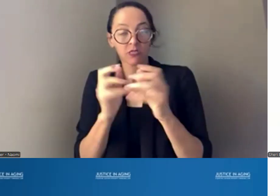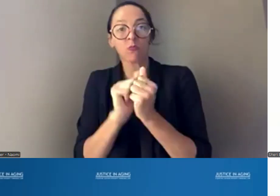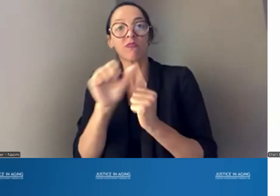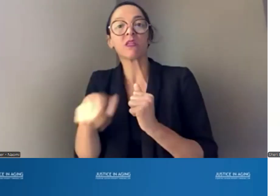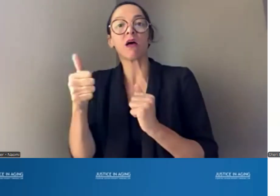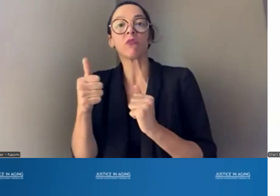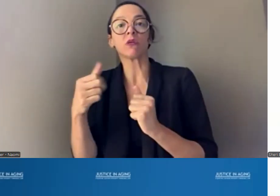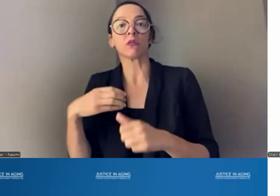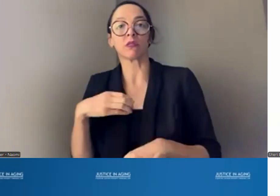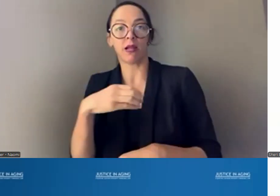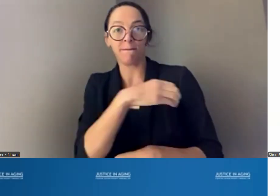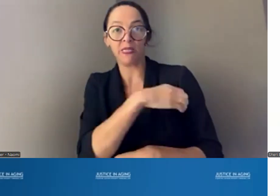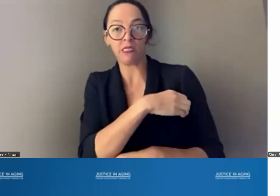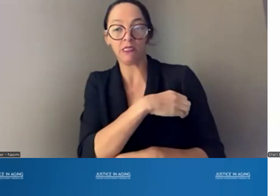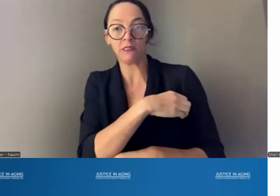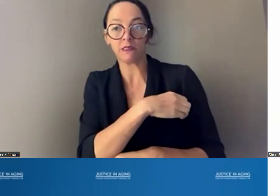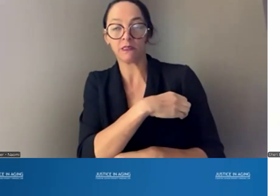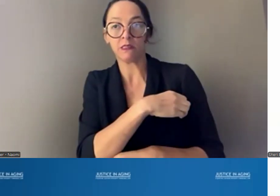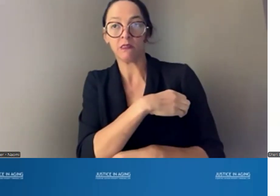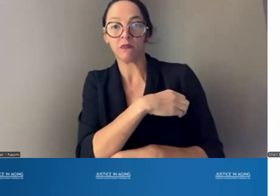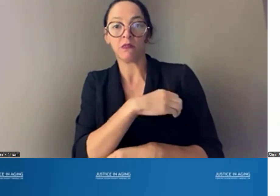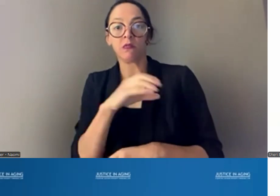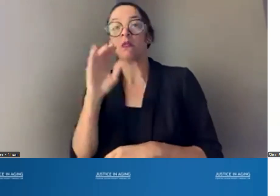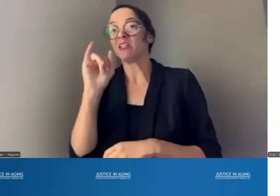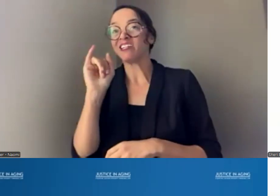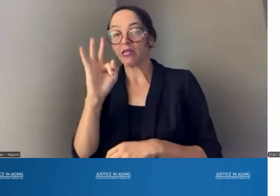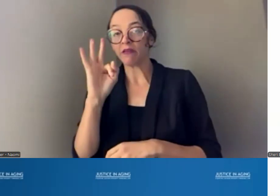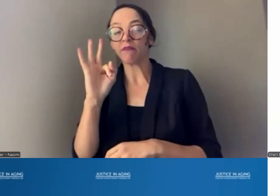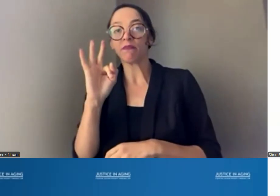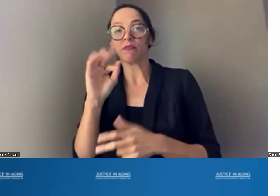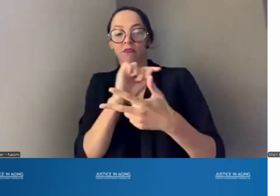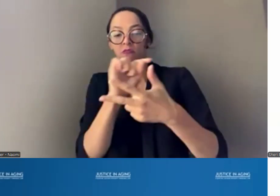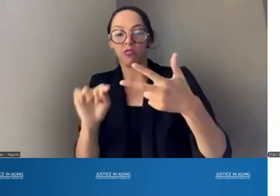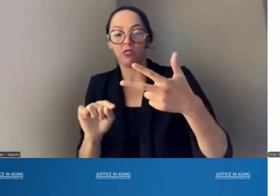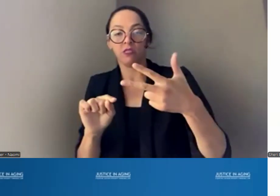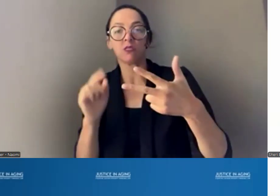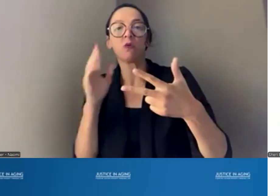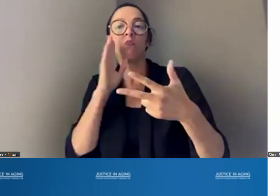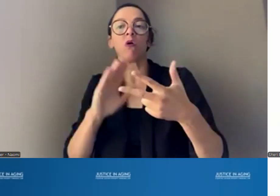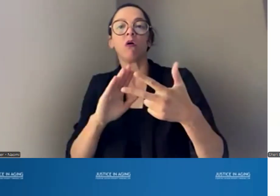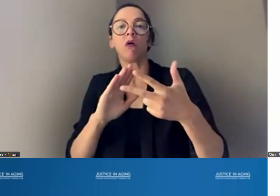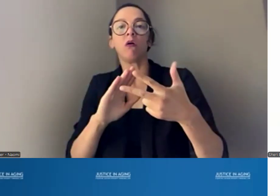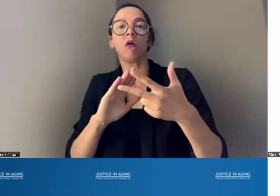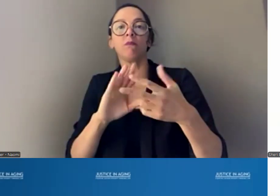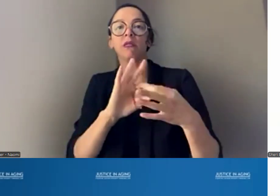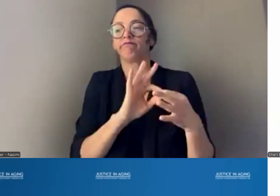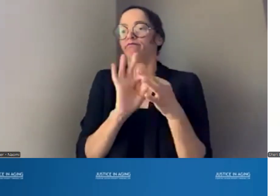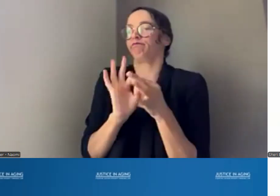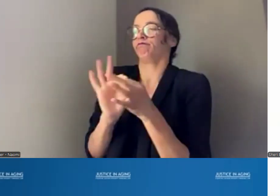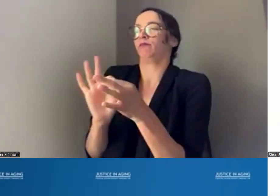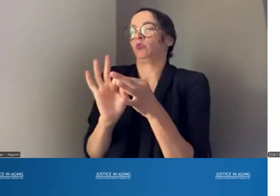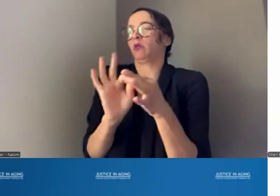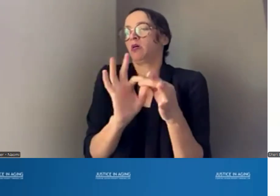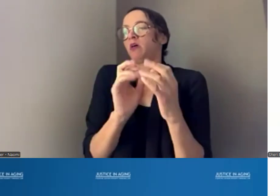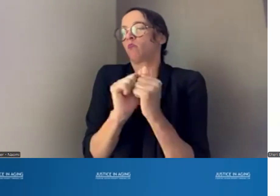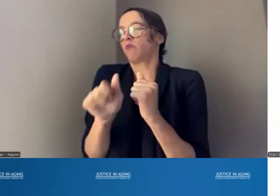committees, will these, if these are going to be kind of socialized with the other committees, there might be overlap